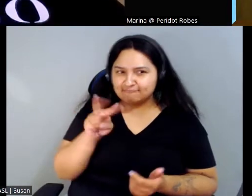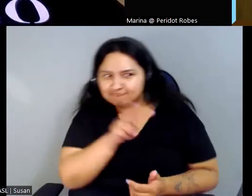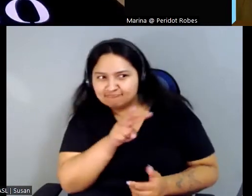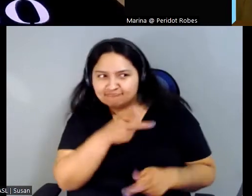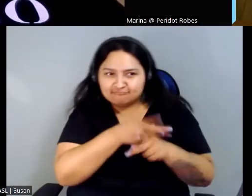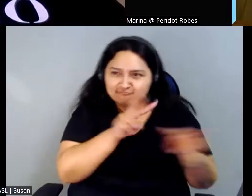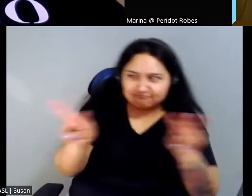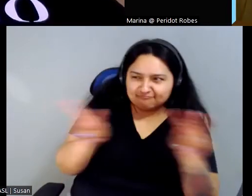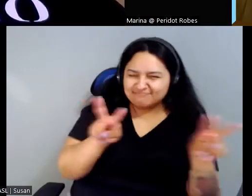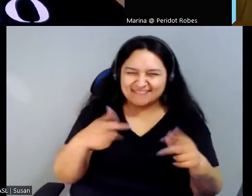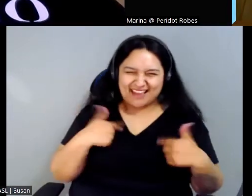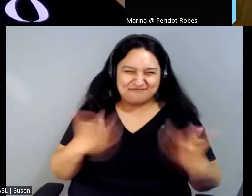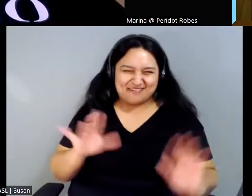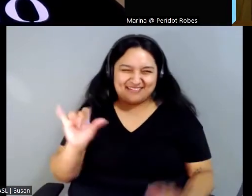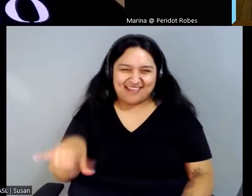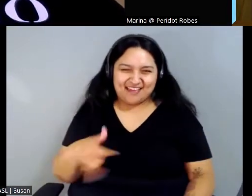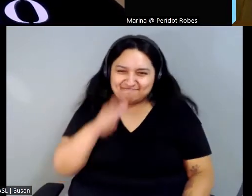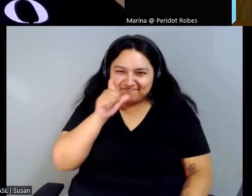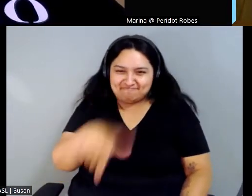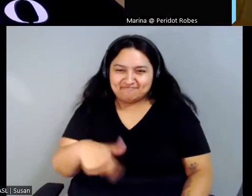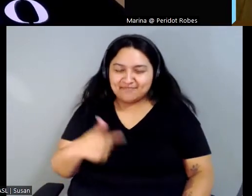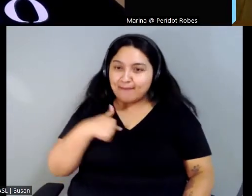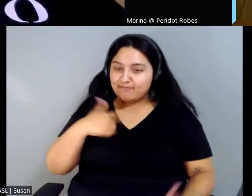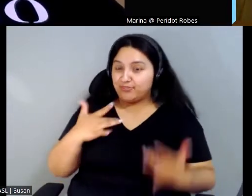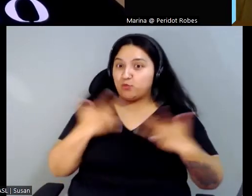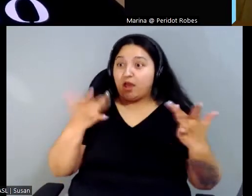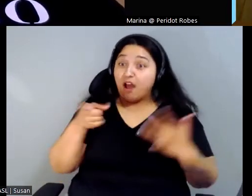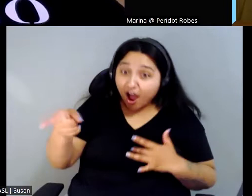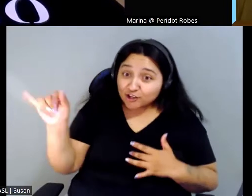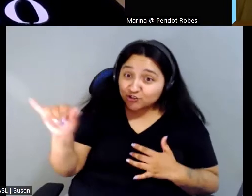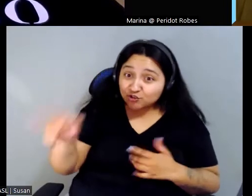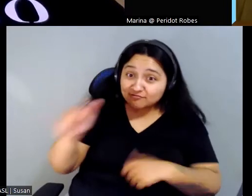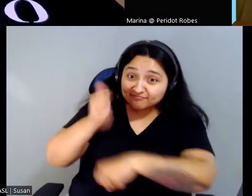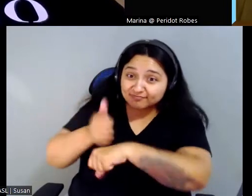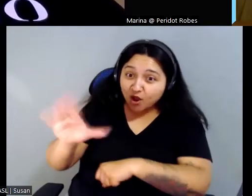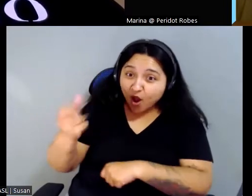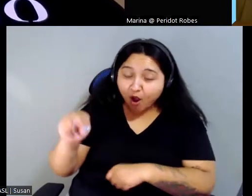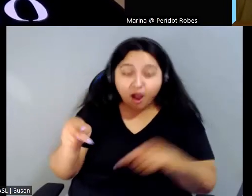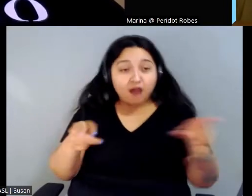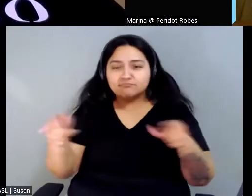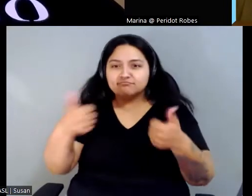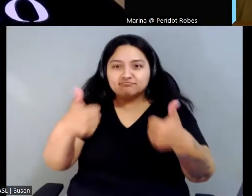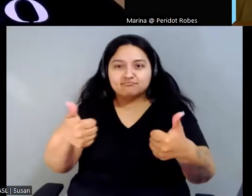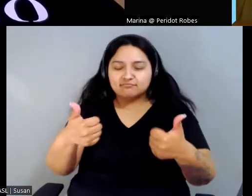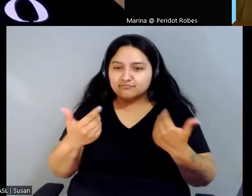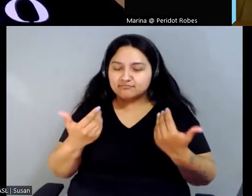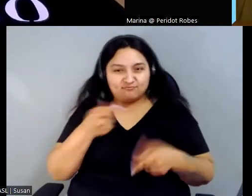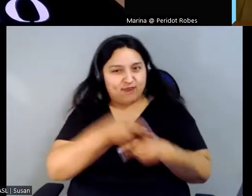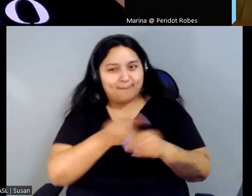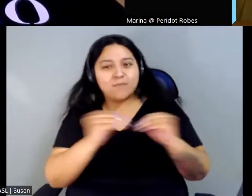don't want to be that way. I'm like thrilled that people might be doing that stuff, you know? More options, more